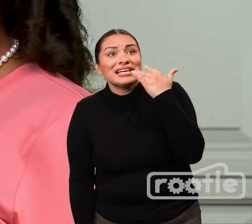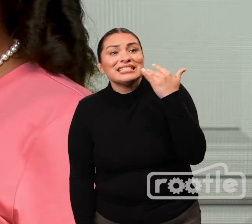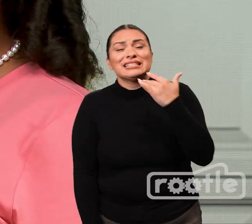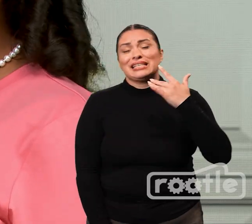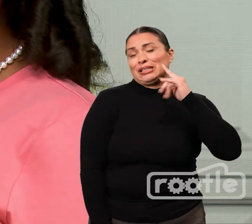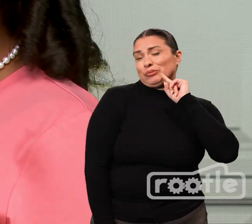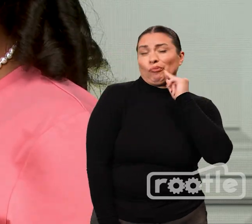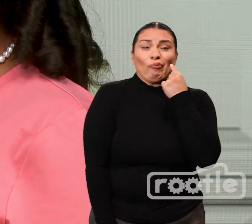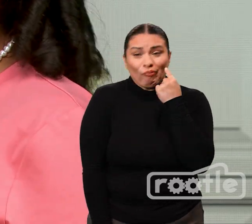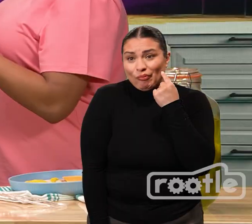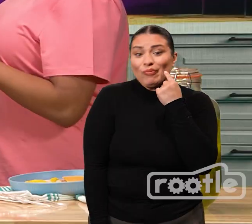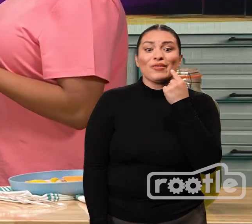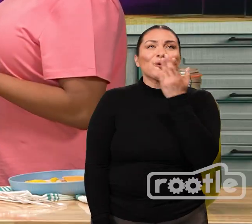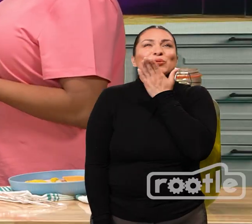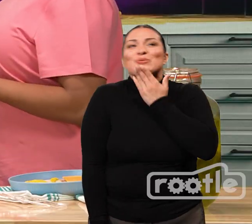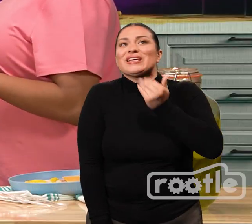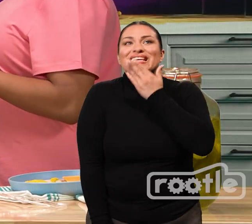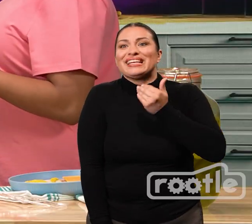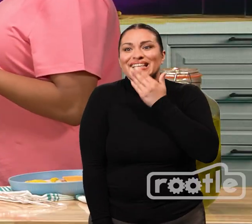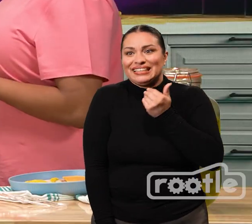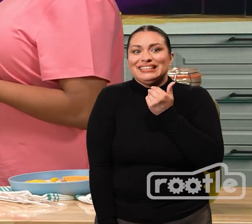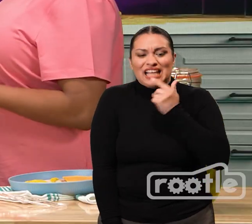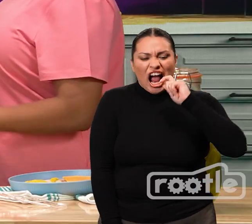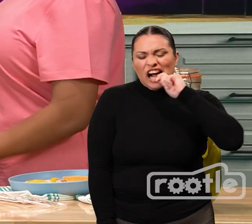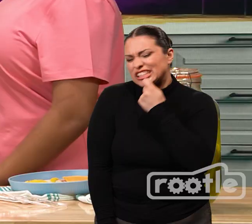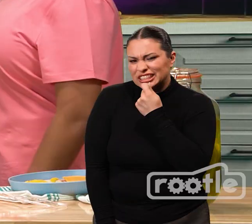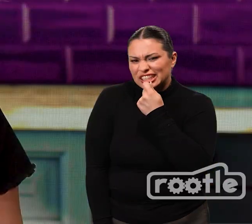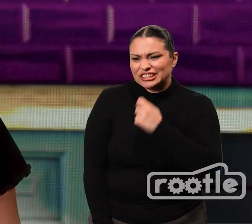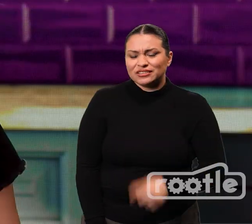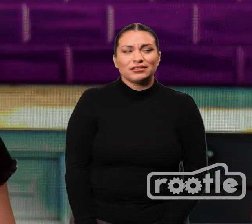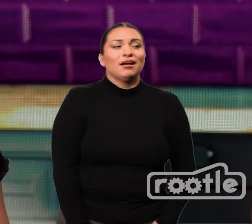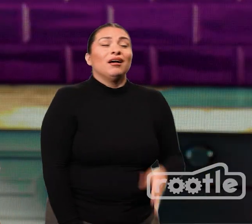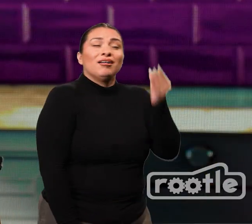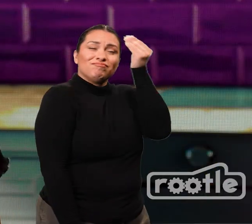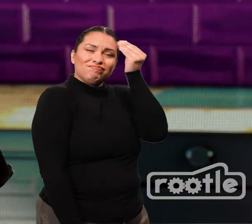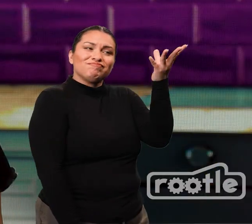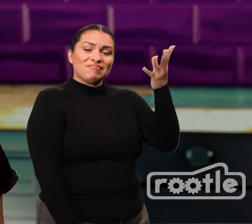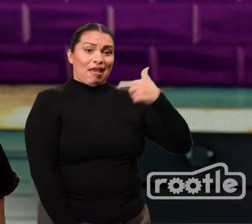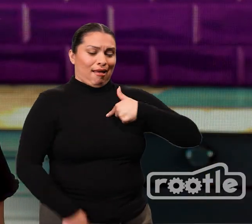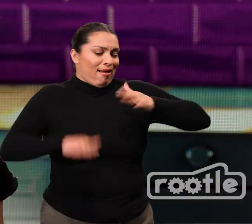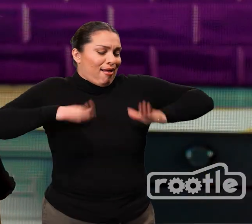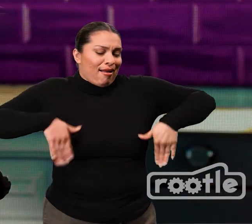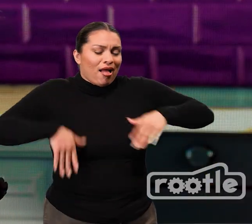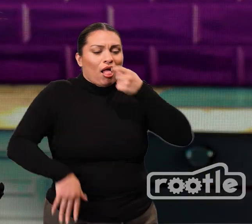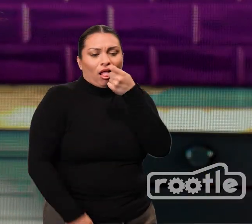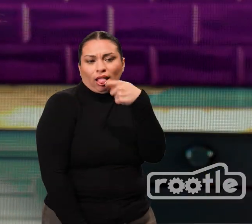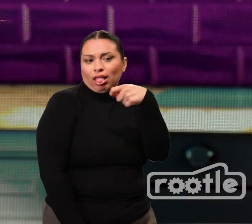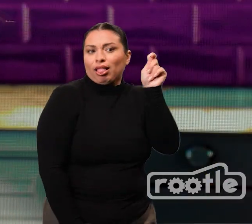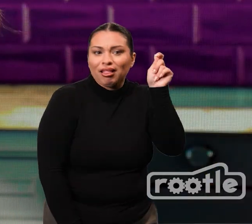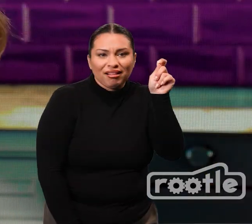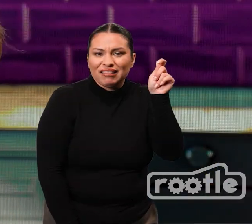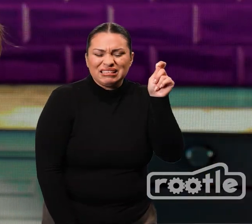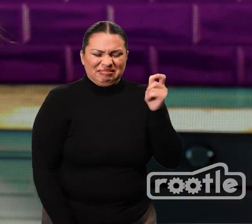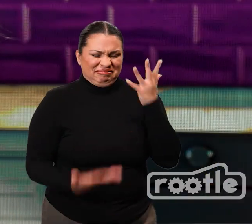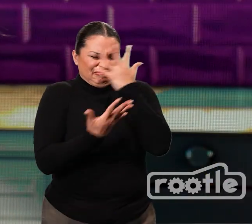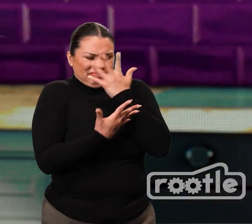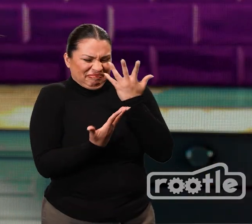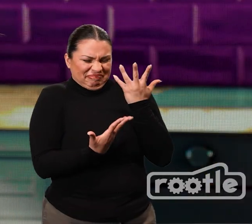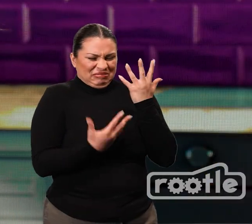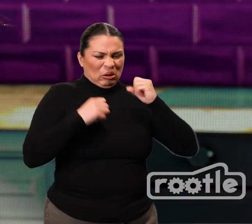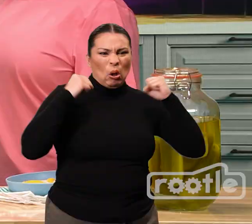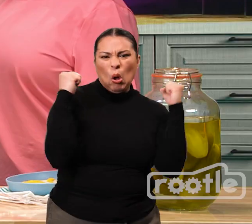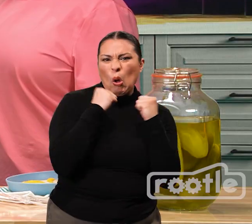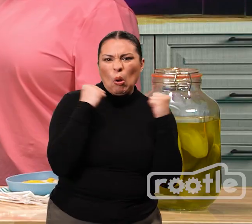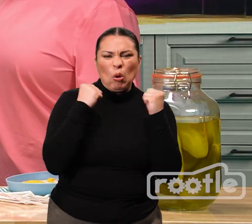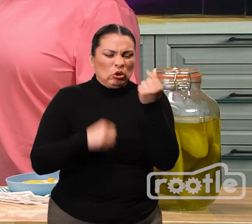Crunchy pickles, sweet pickles, sour pickles, and spicy pickles. Okay, I haven't actually ever tried a pickle. They just